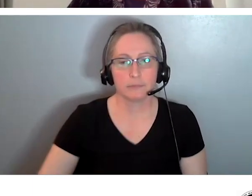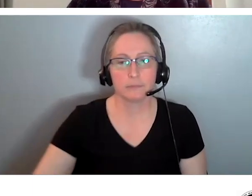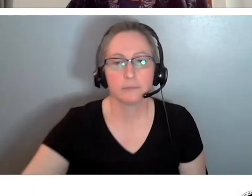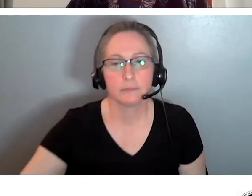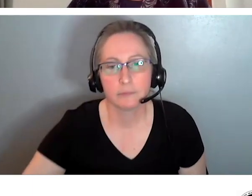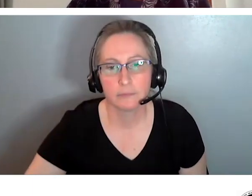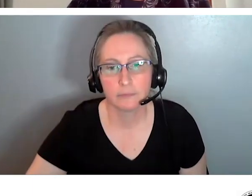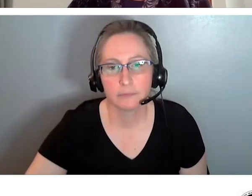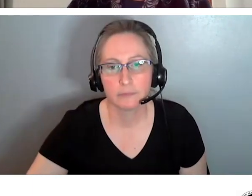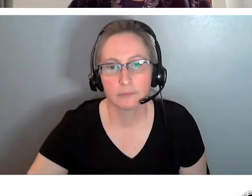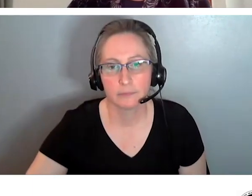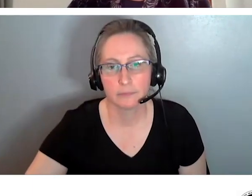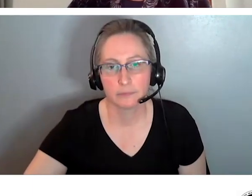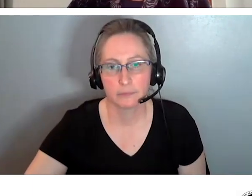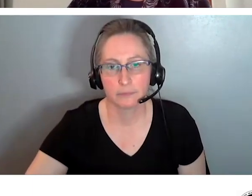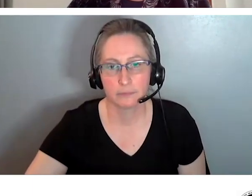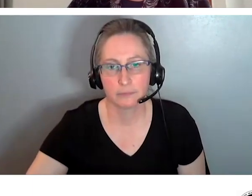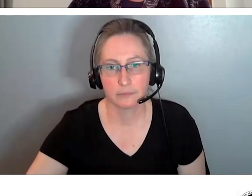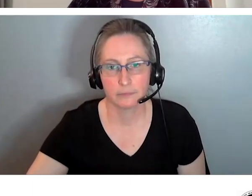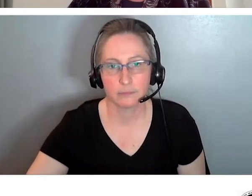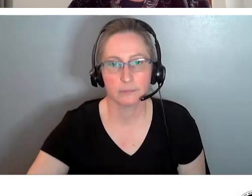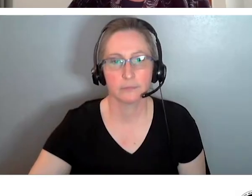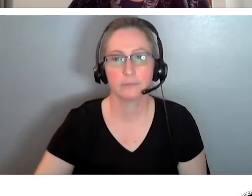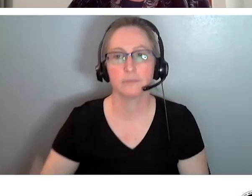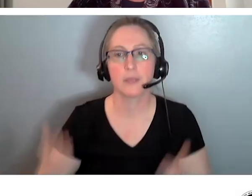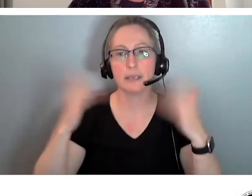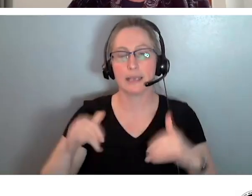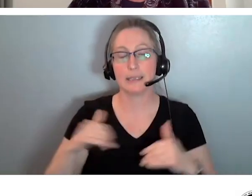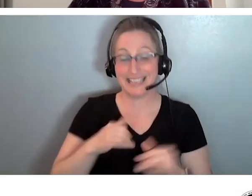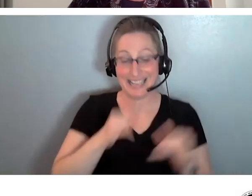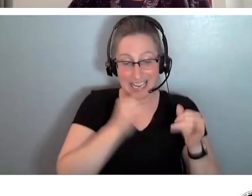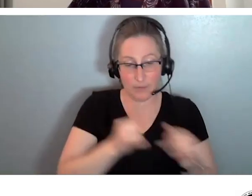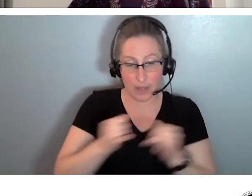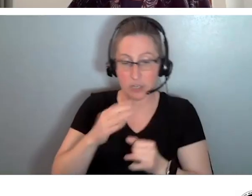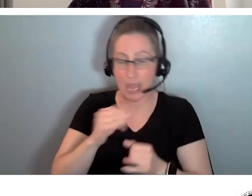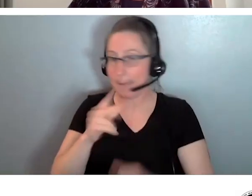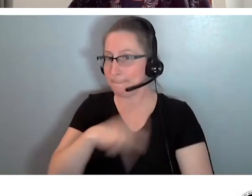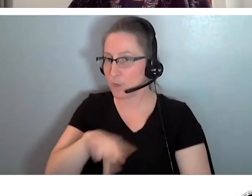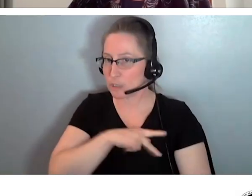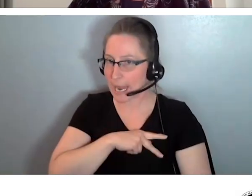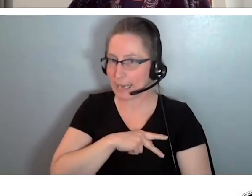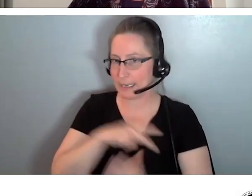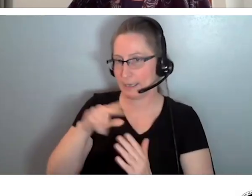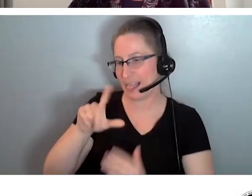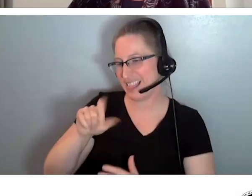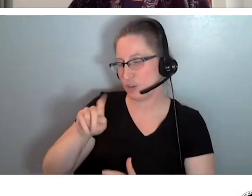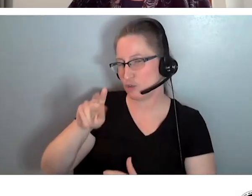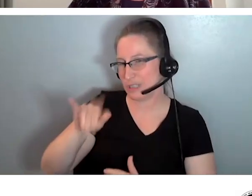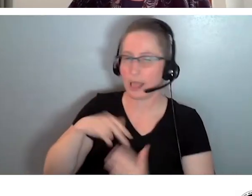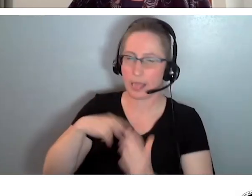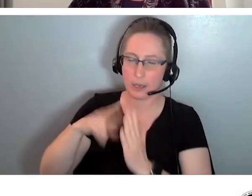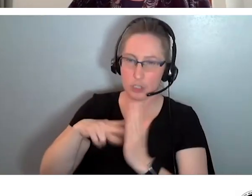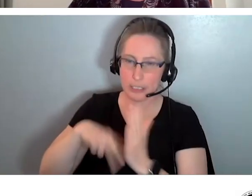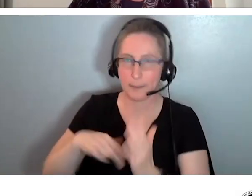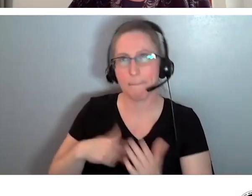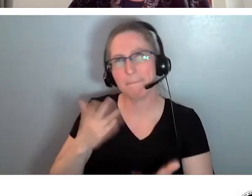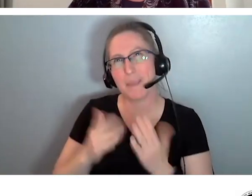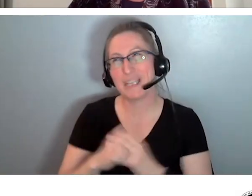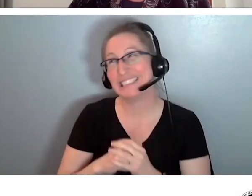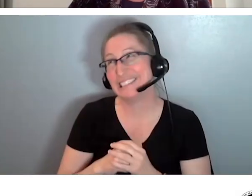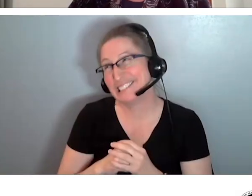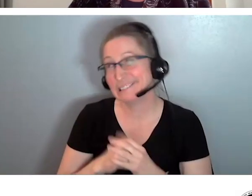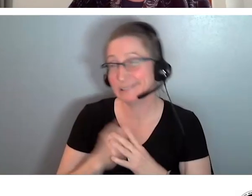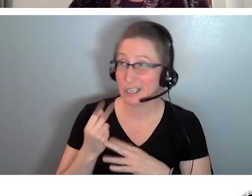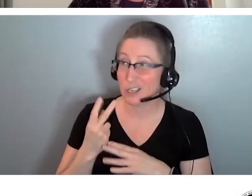So next, I want to talk with you about individualized and personalized literacy. It's been probably about maybe